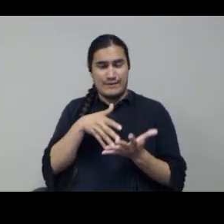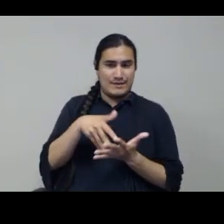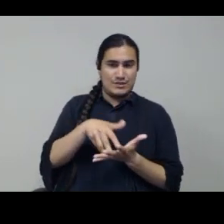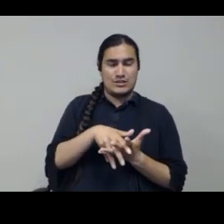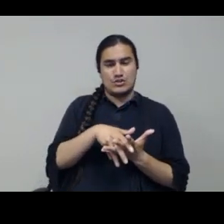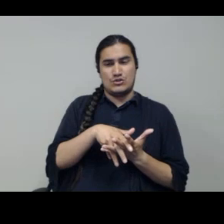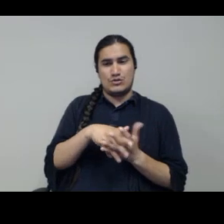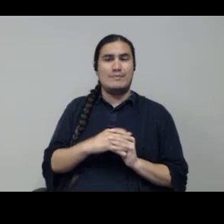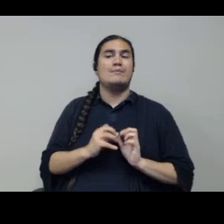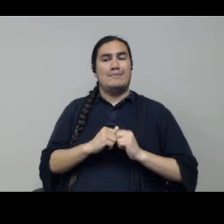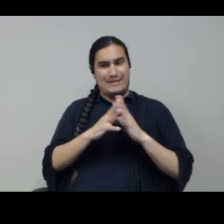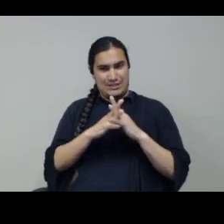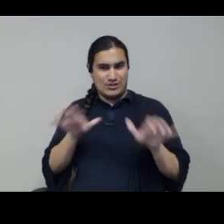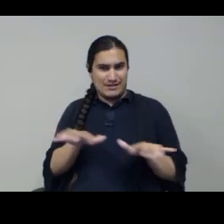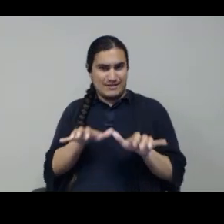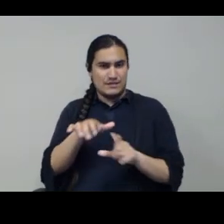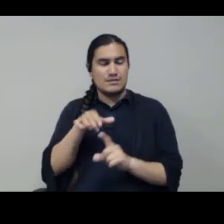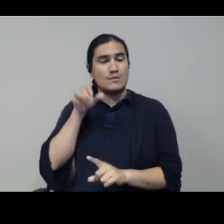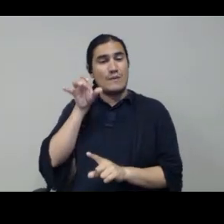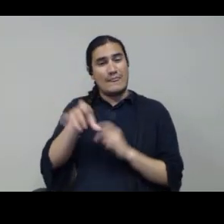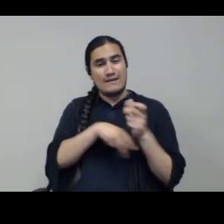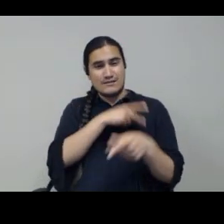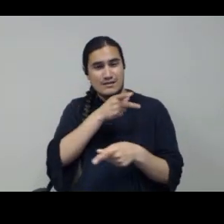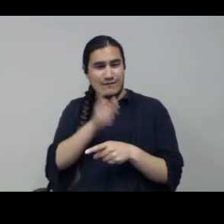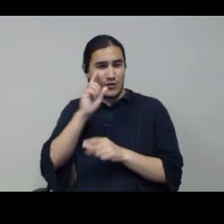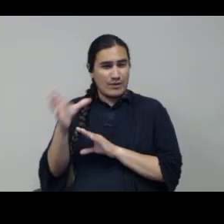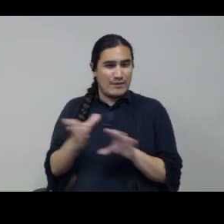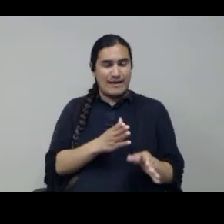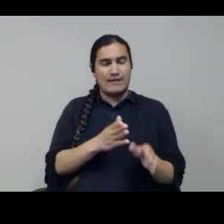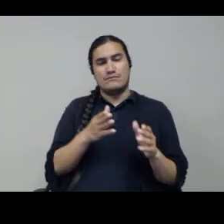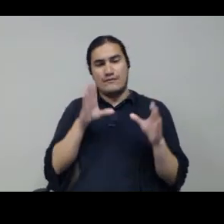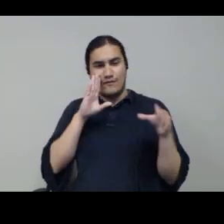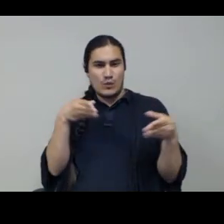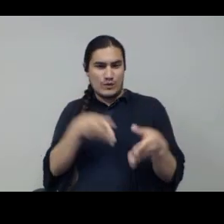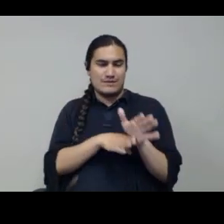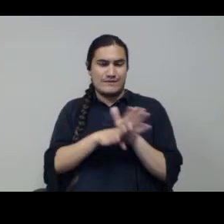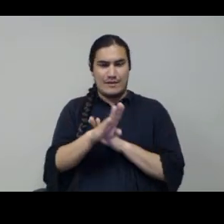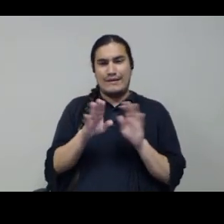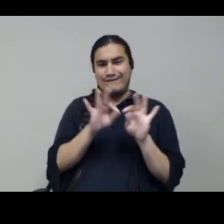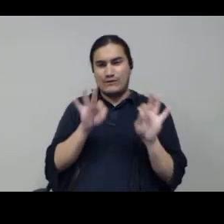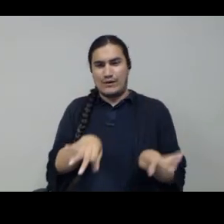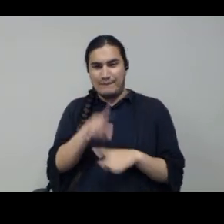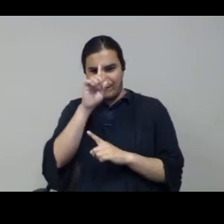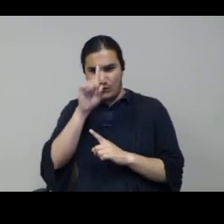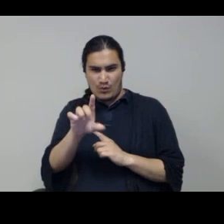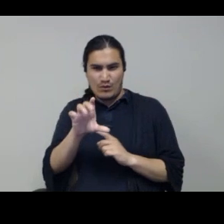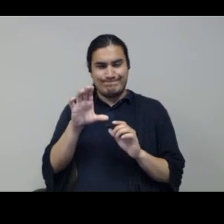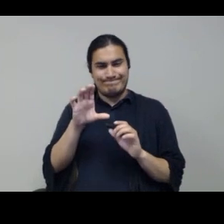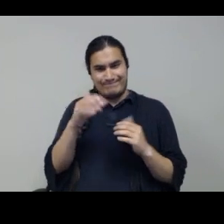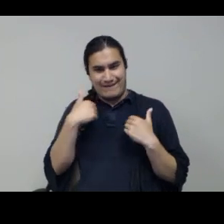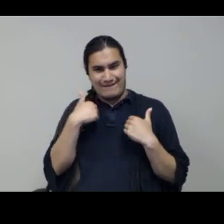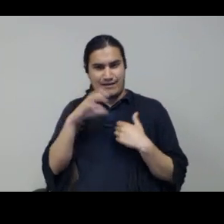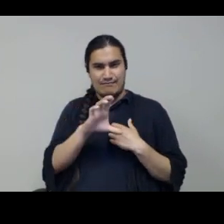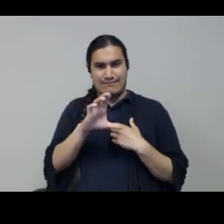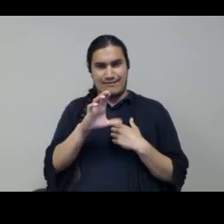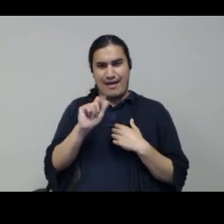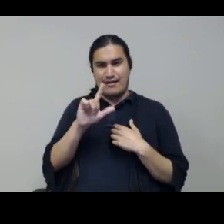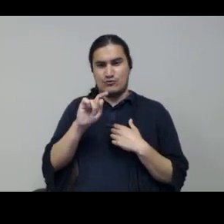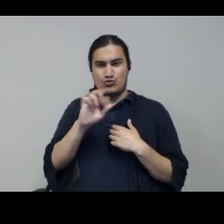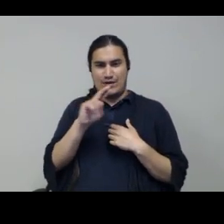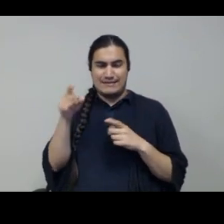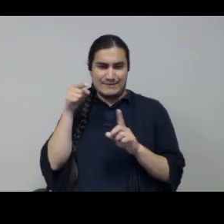this iteration of the plan focuses on developing a framework for capturing Caltrans specific